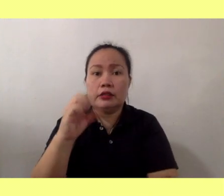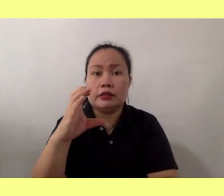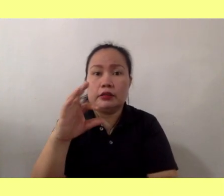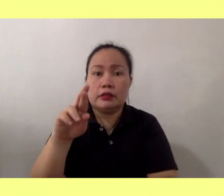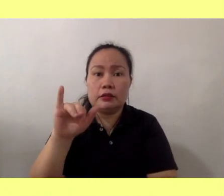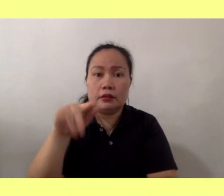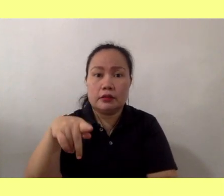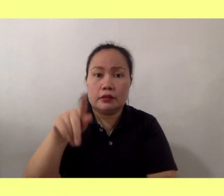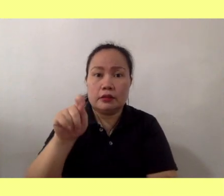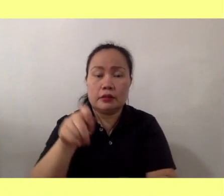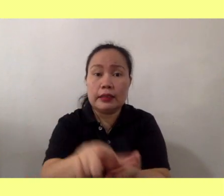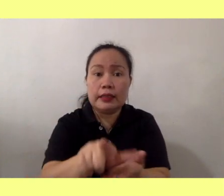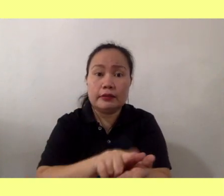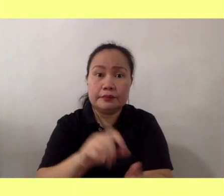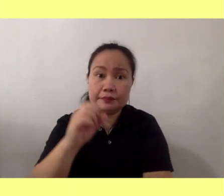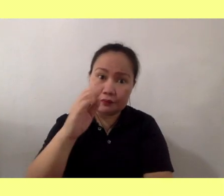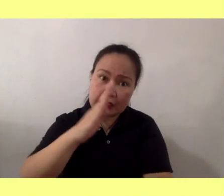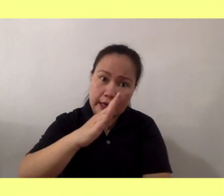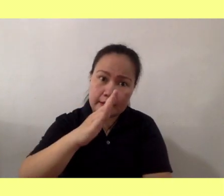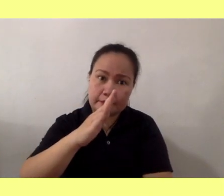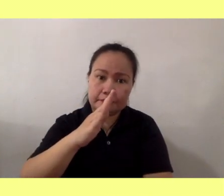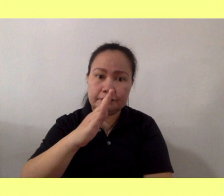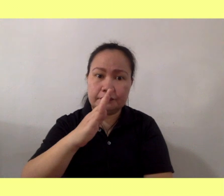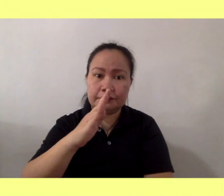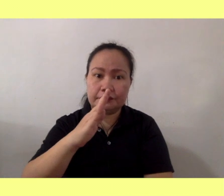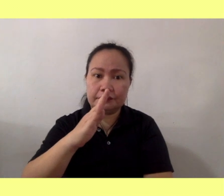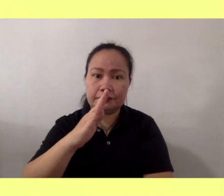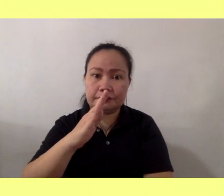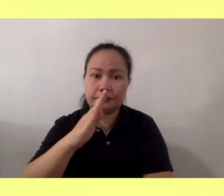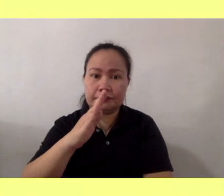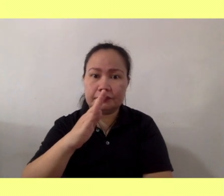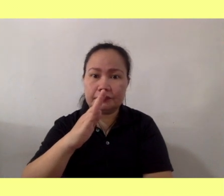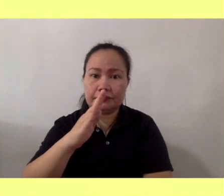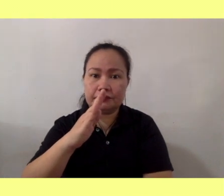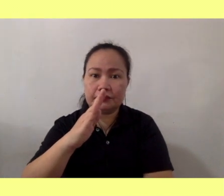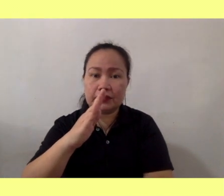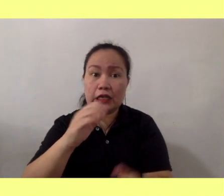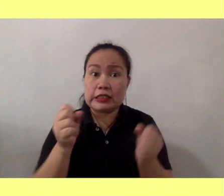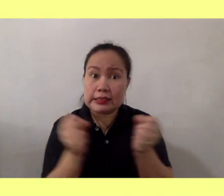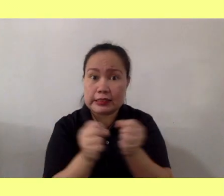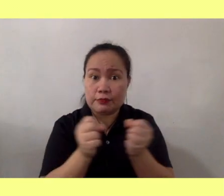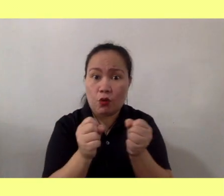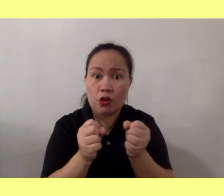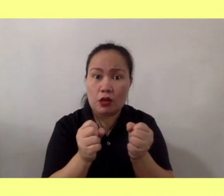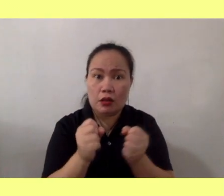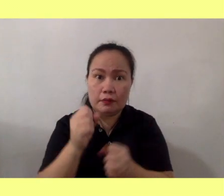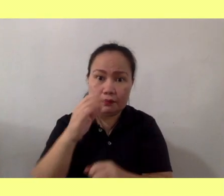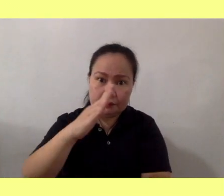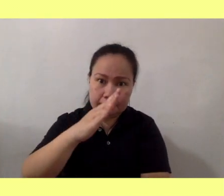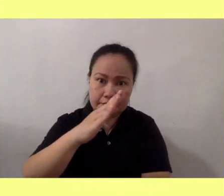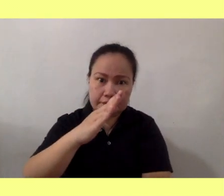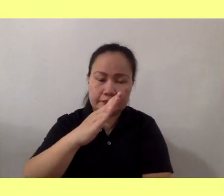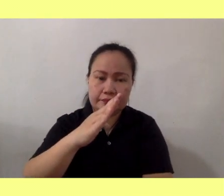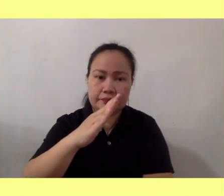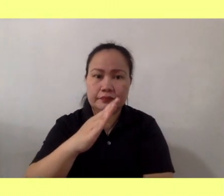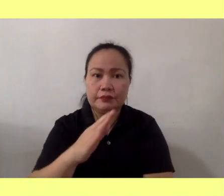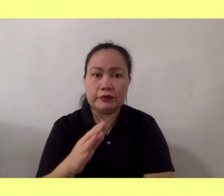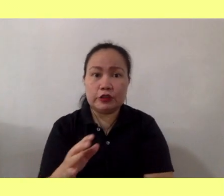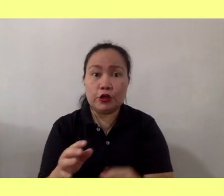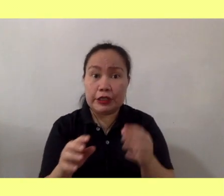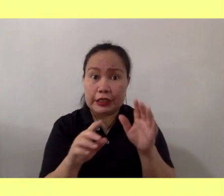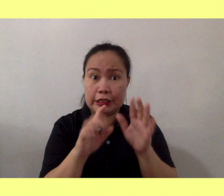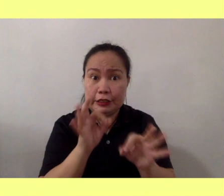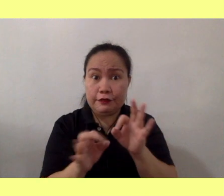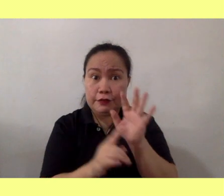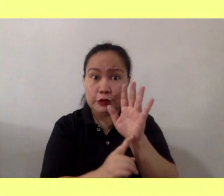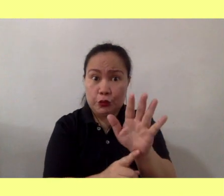natin script letter, let's say for example, this is your line. So, make sure na kapag mag-i-illustrate po tayo ng line, there must